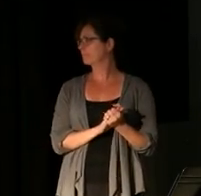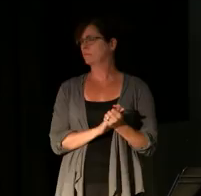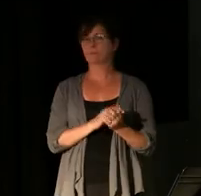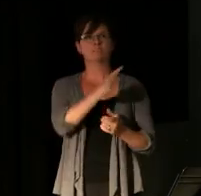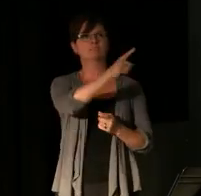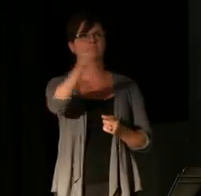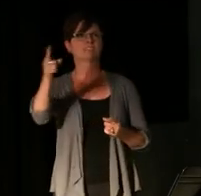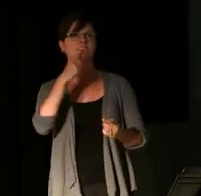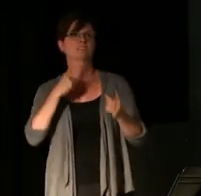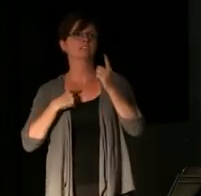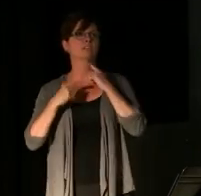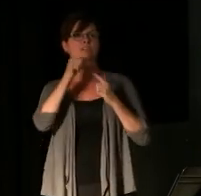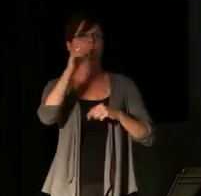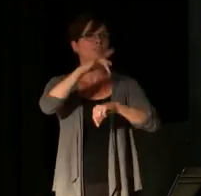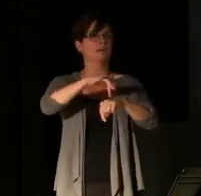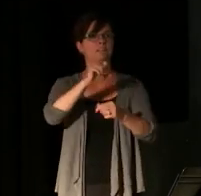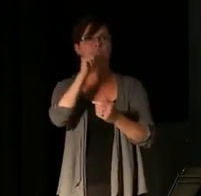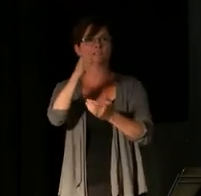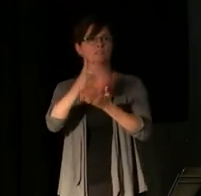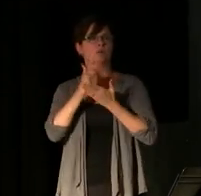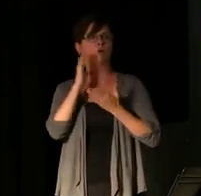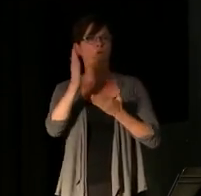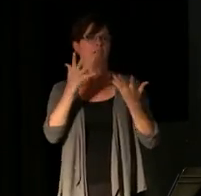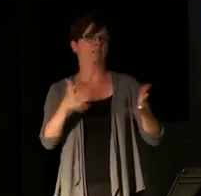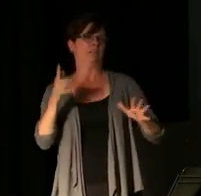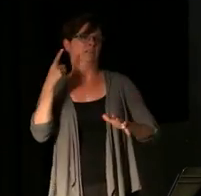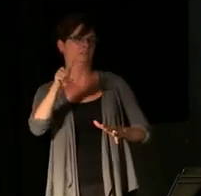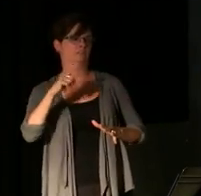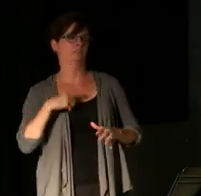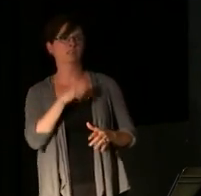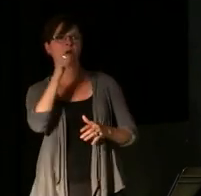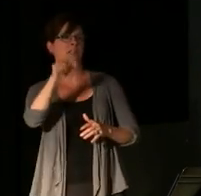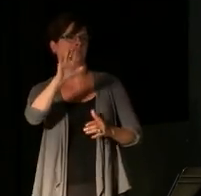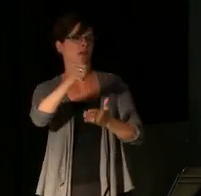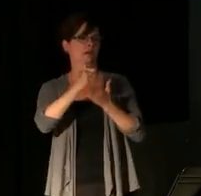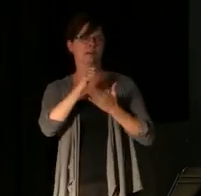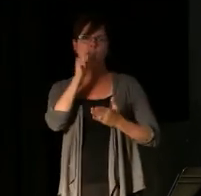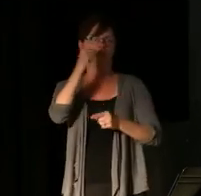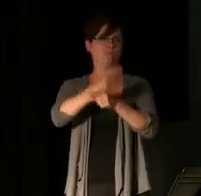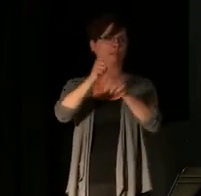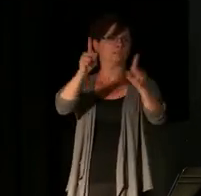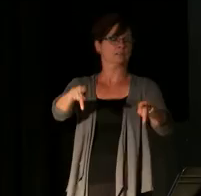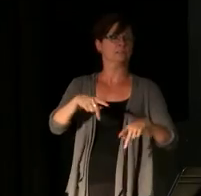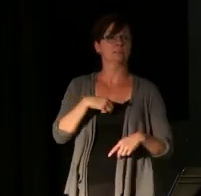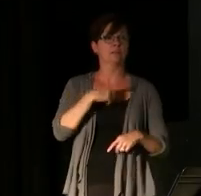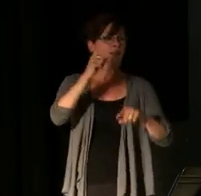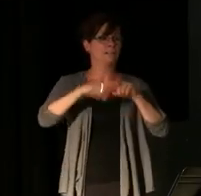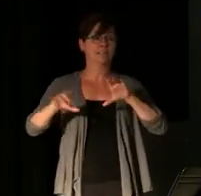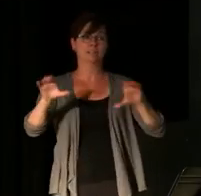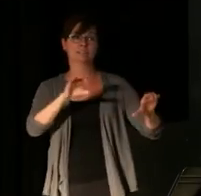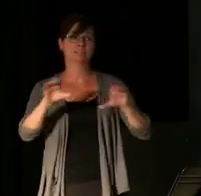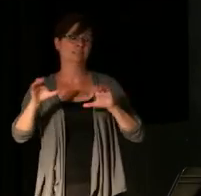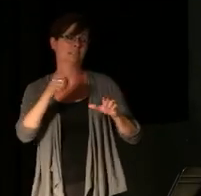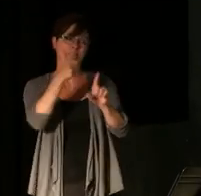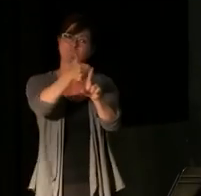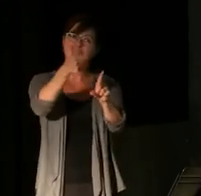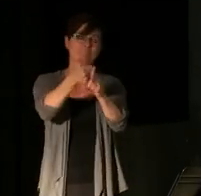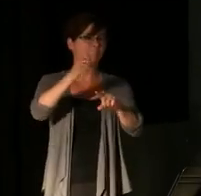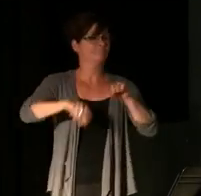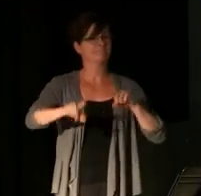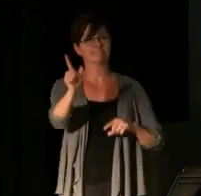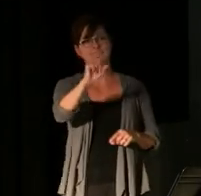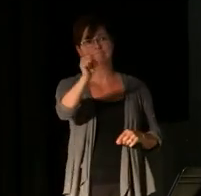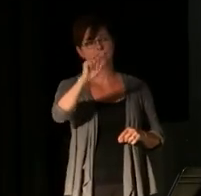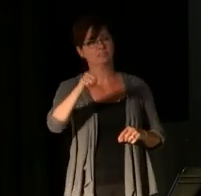Don't touch, don't help, we'll get it done. Don't need your help, you're not the one. You can't do it by yourself.